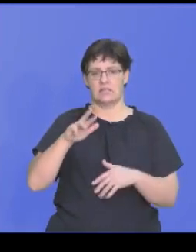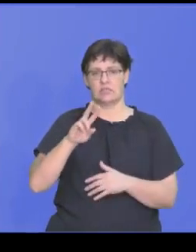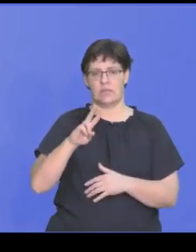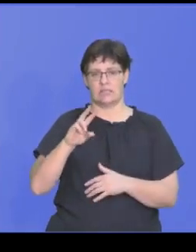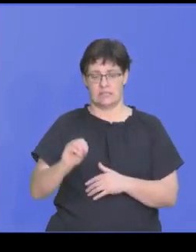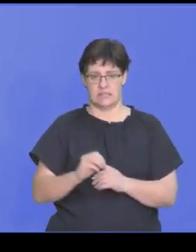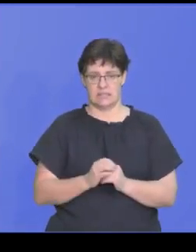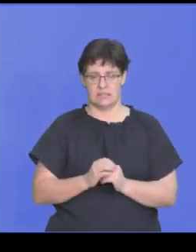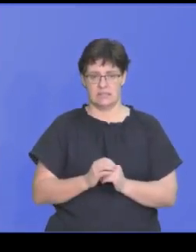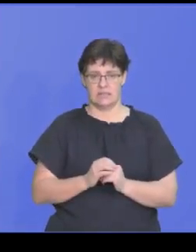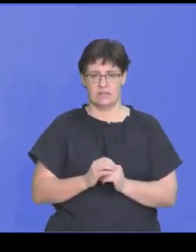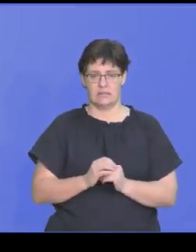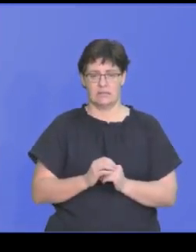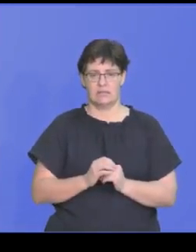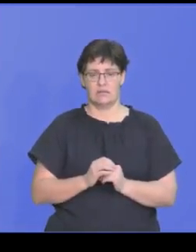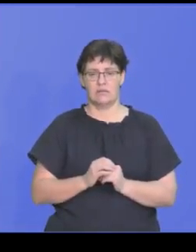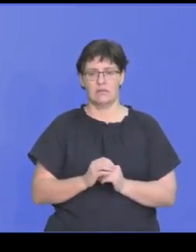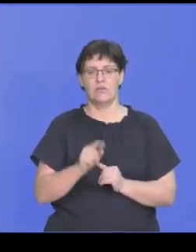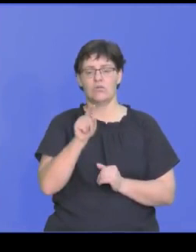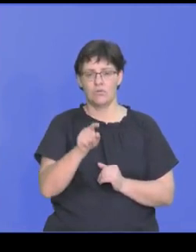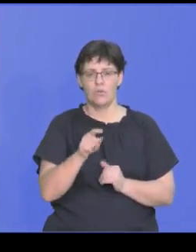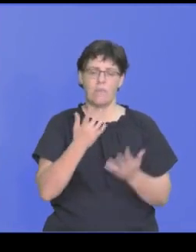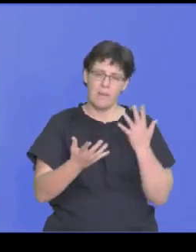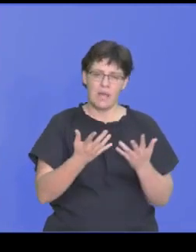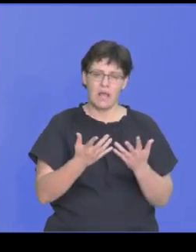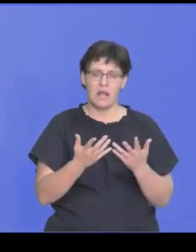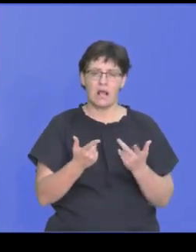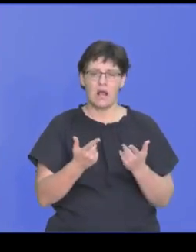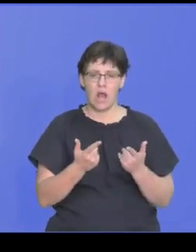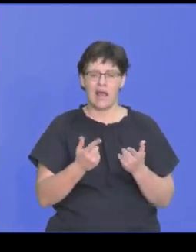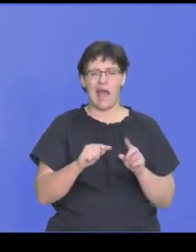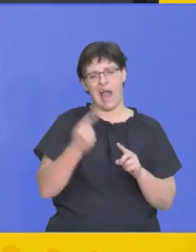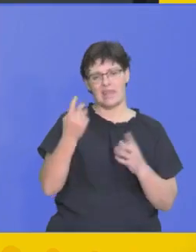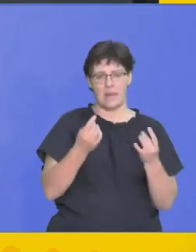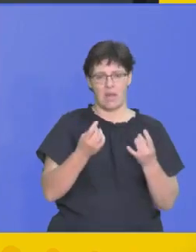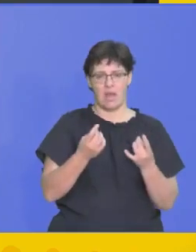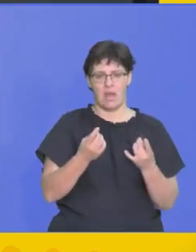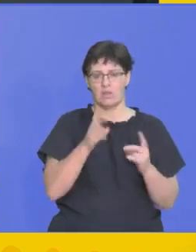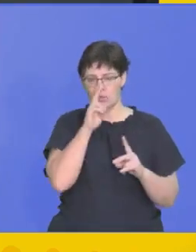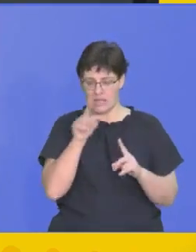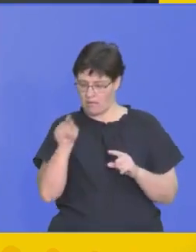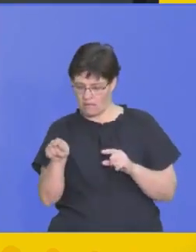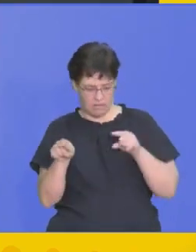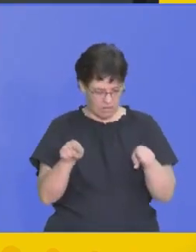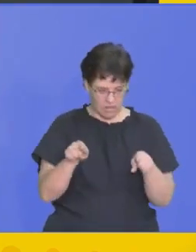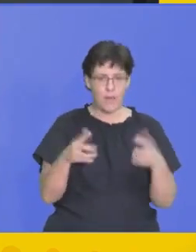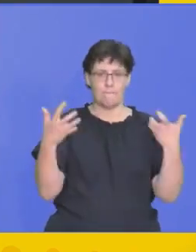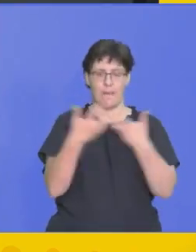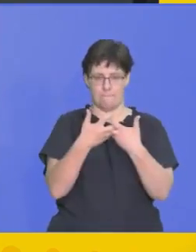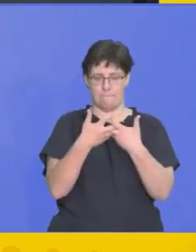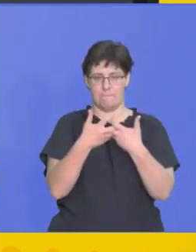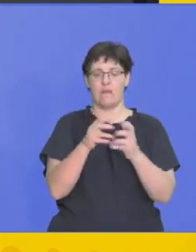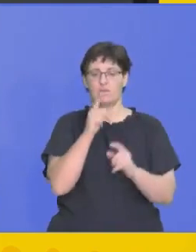19, 20. Okay? You might want to even look at your odd numbers and actually see,